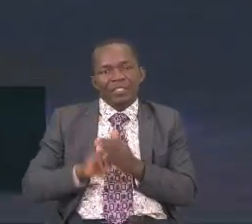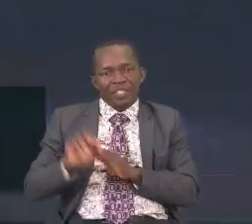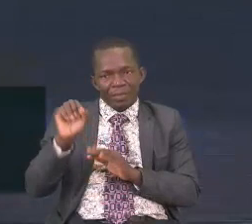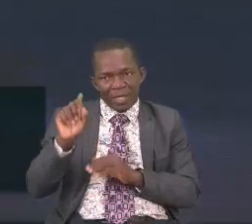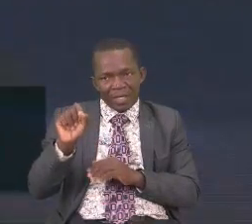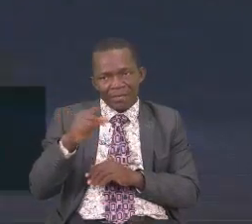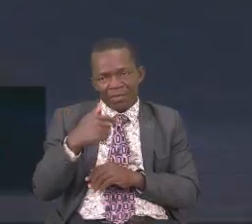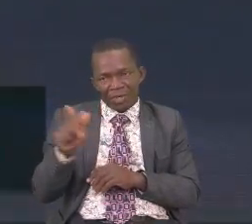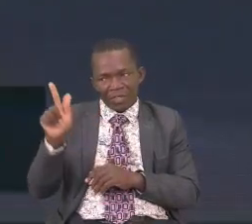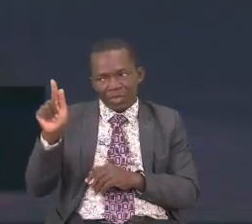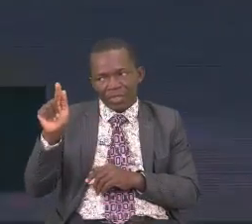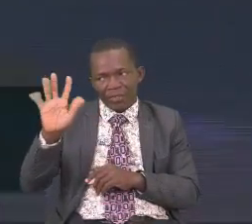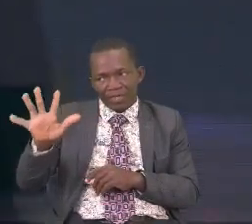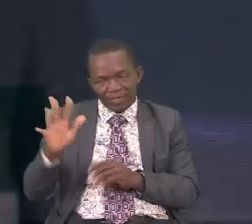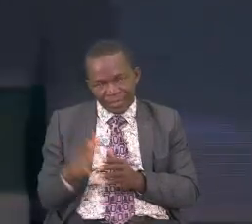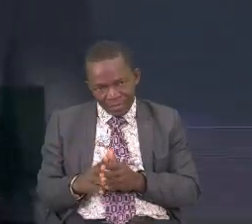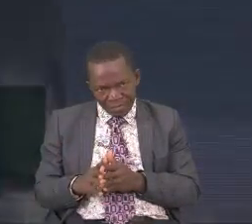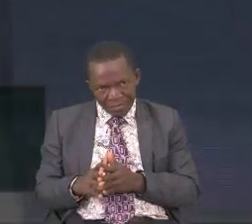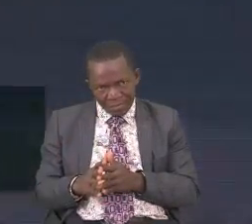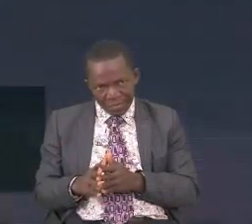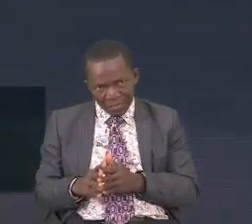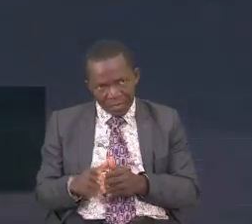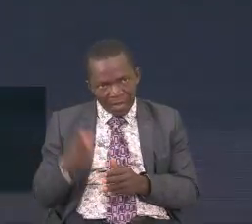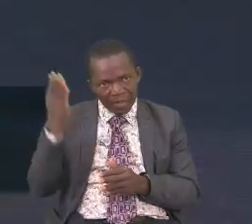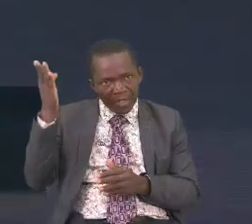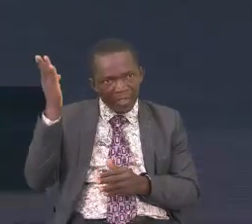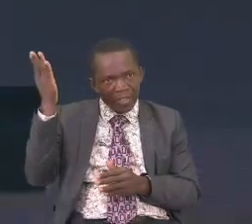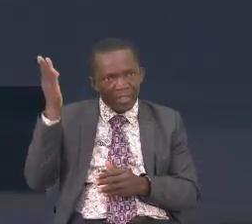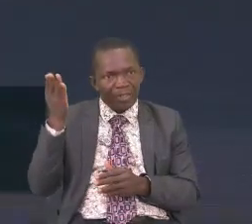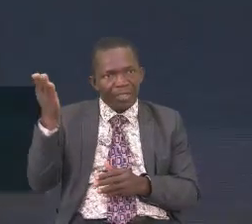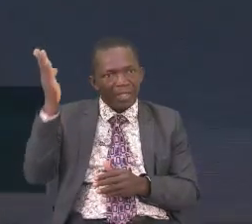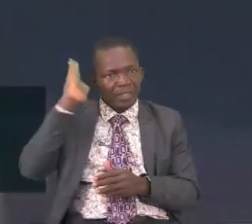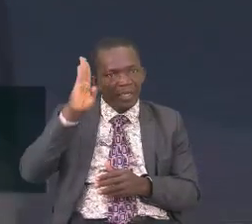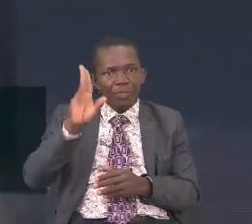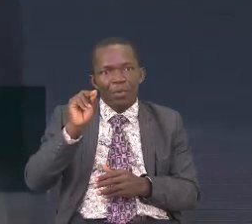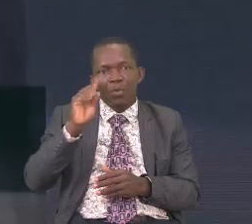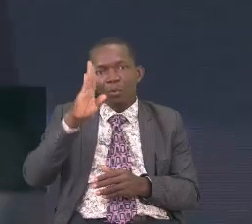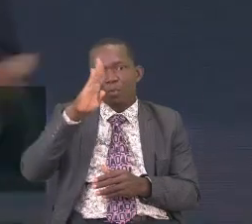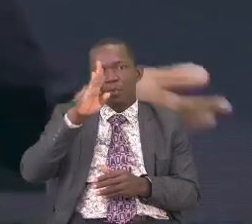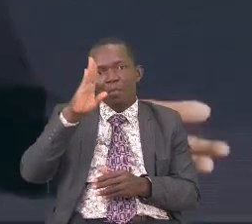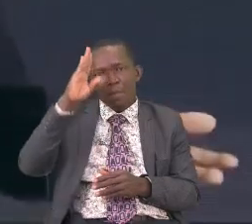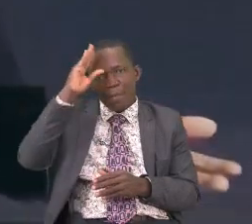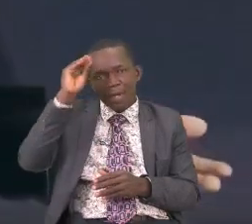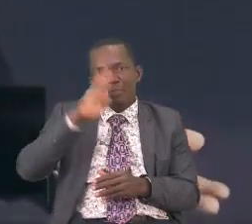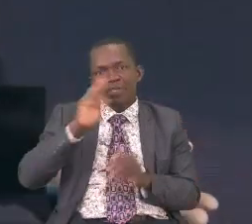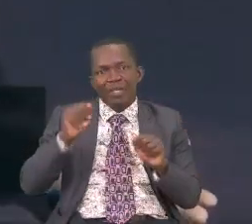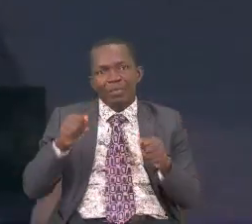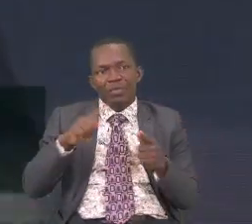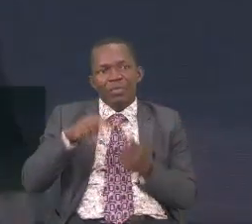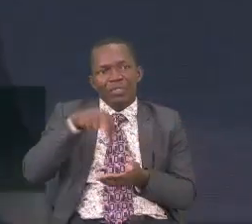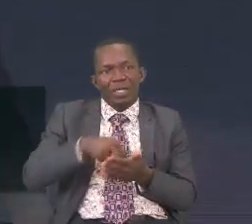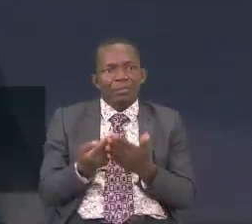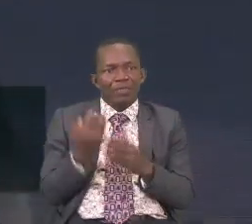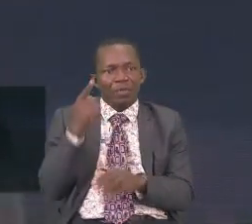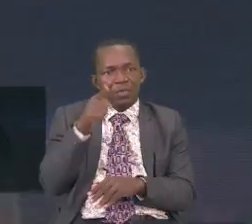from verse 25 it says there shall no man be able to stand before